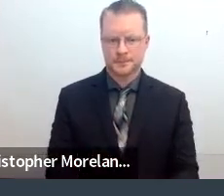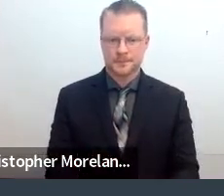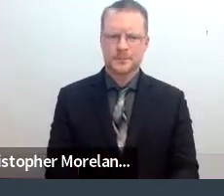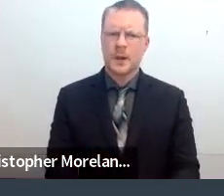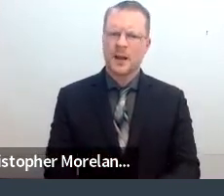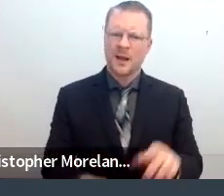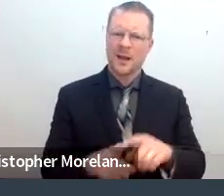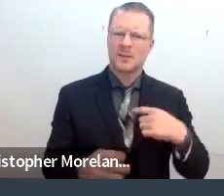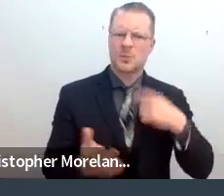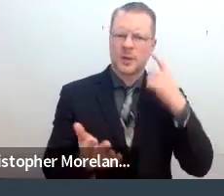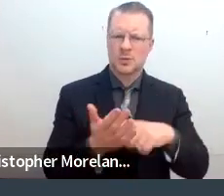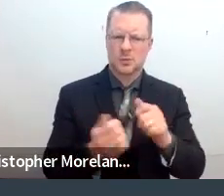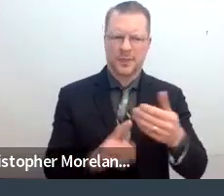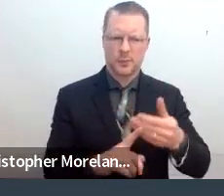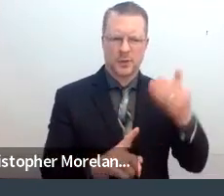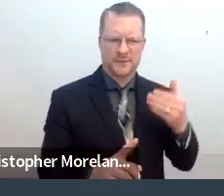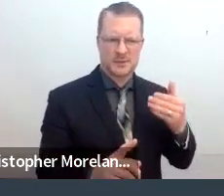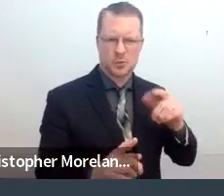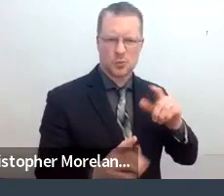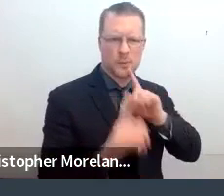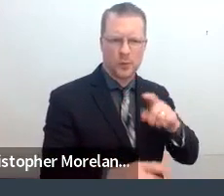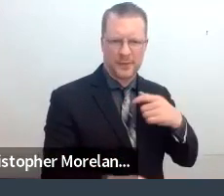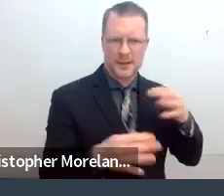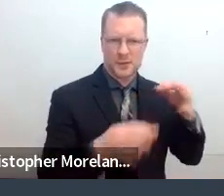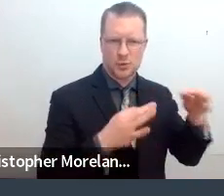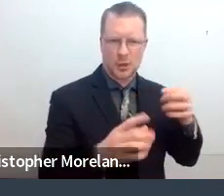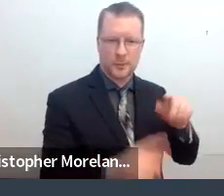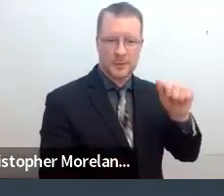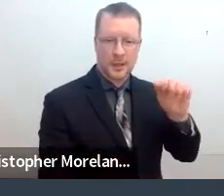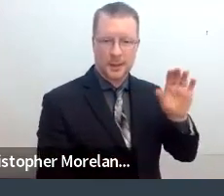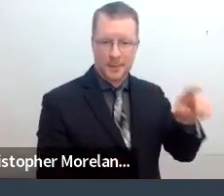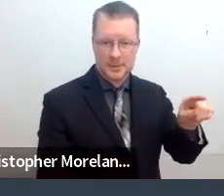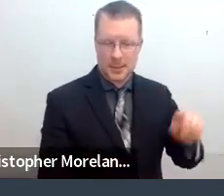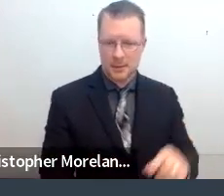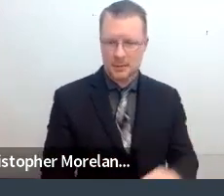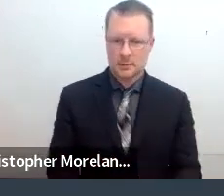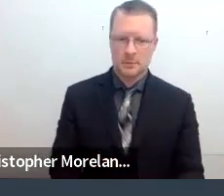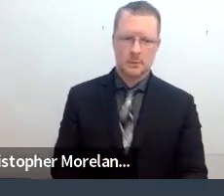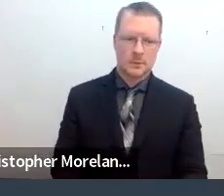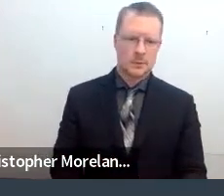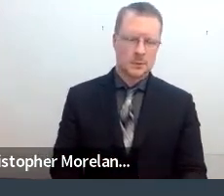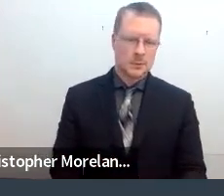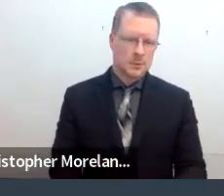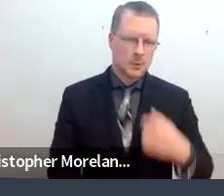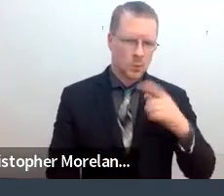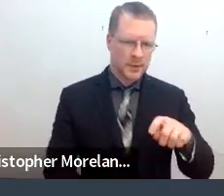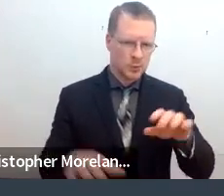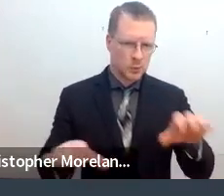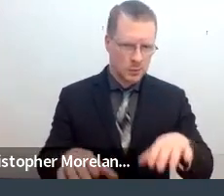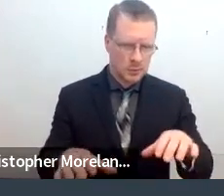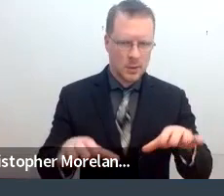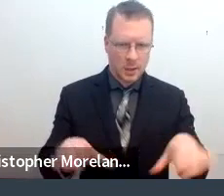We need to conduct disability training. As I acknowledged with the prior report that I discussed from